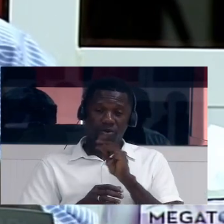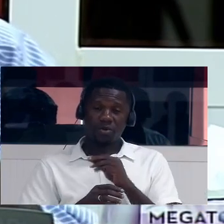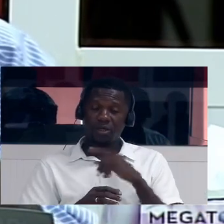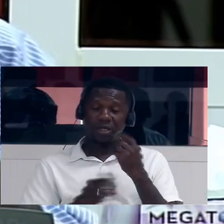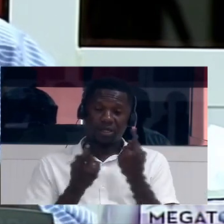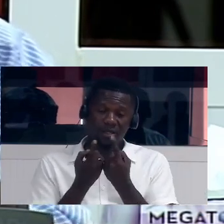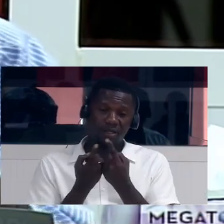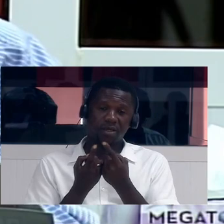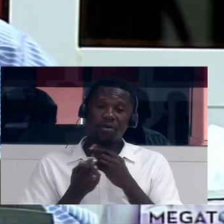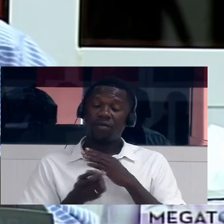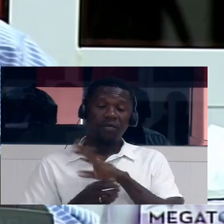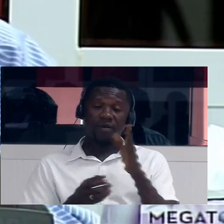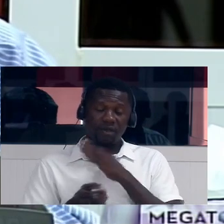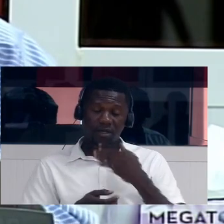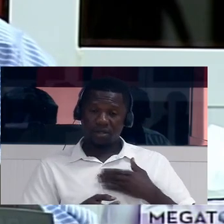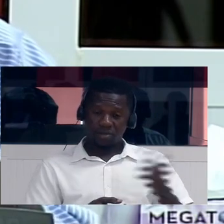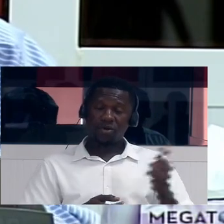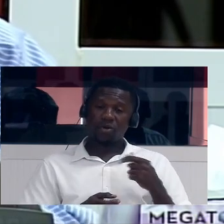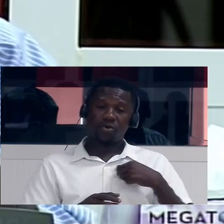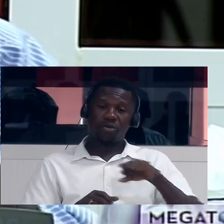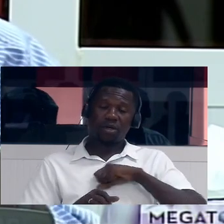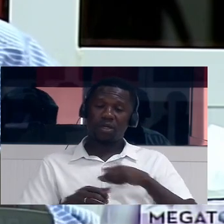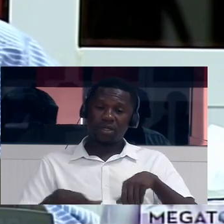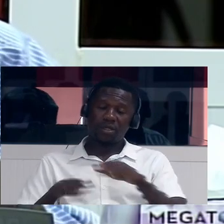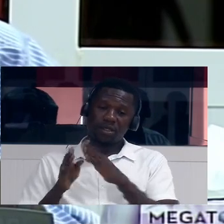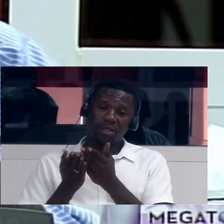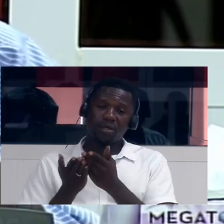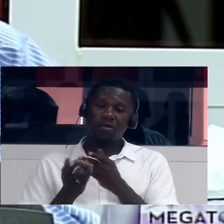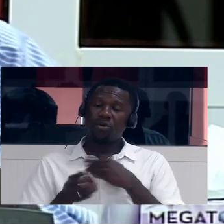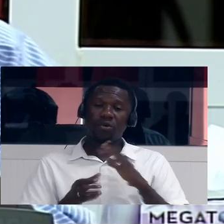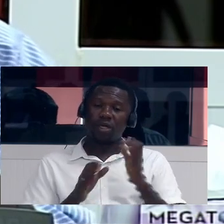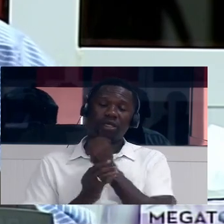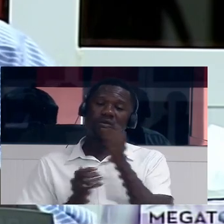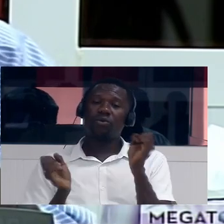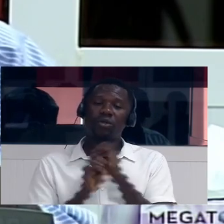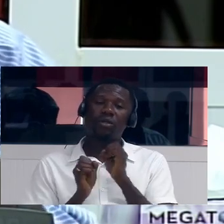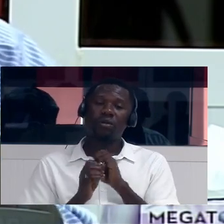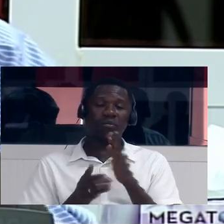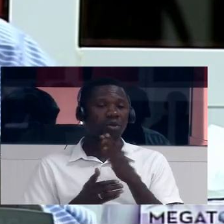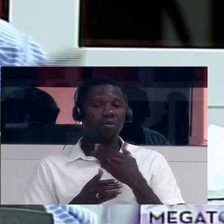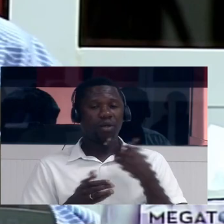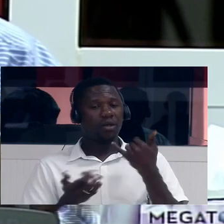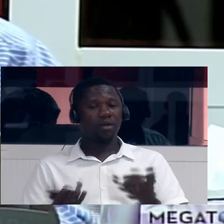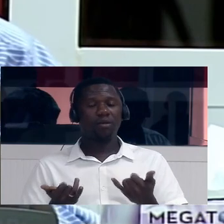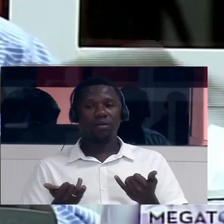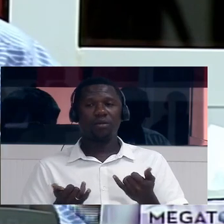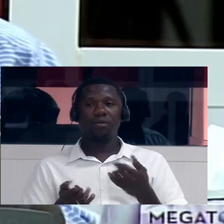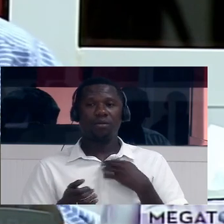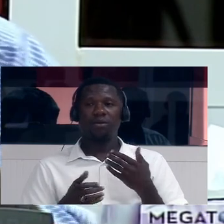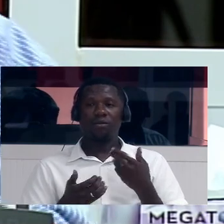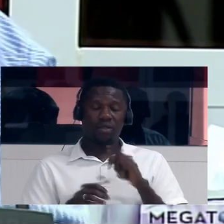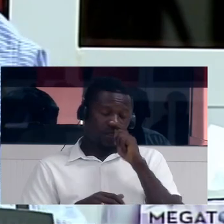side. Very heroic. But I would have achieved nothing. And maybe by now, I would have been